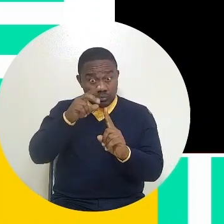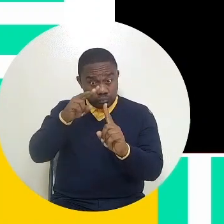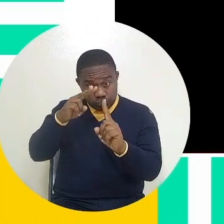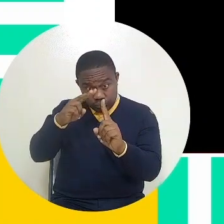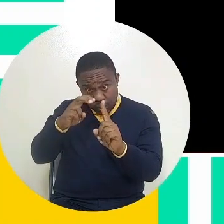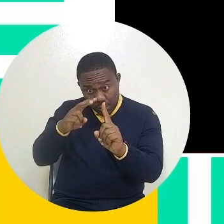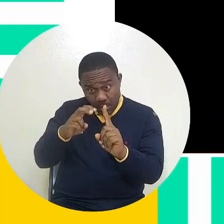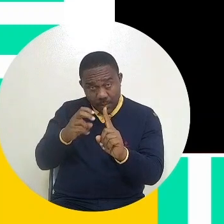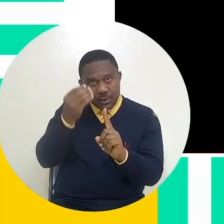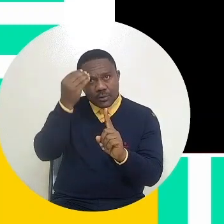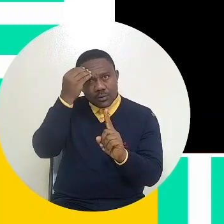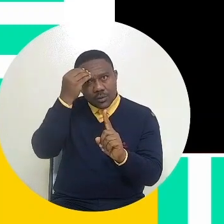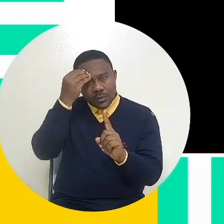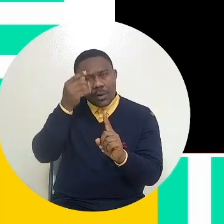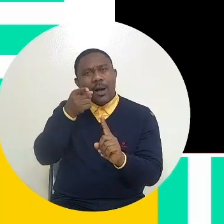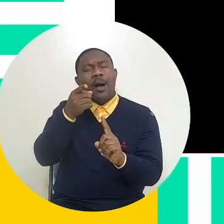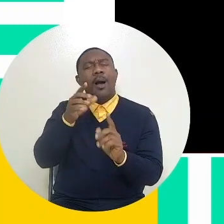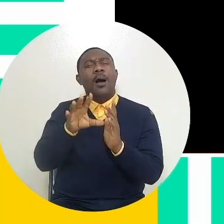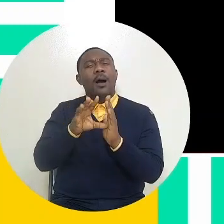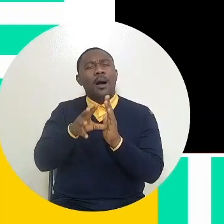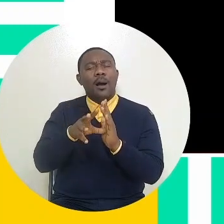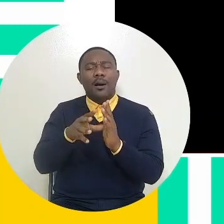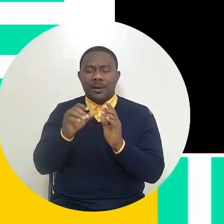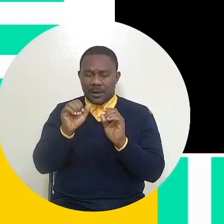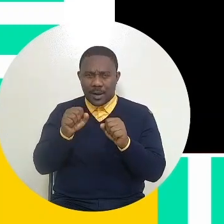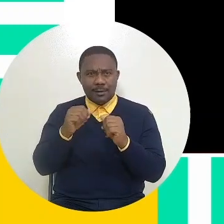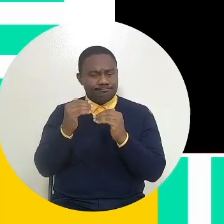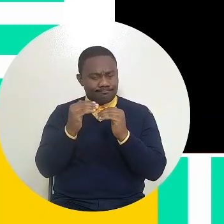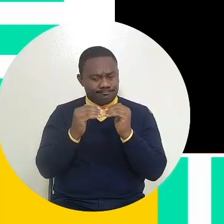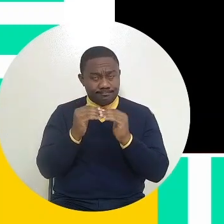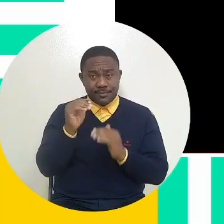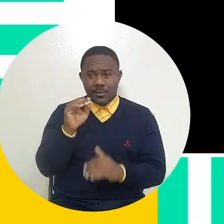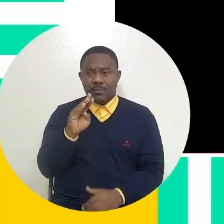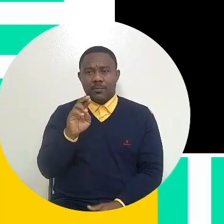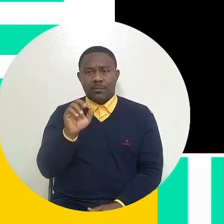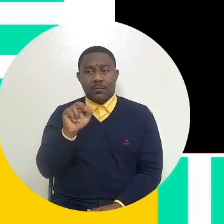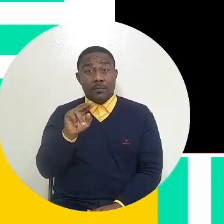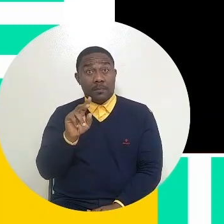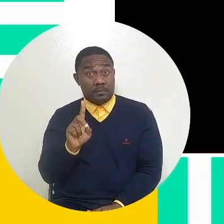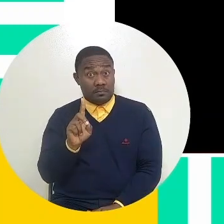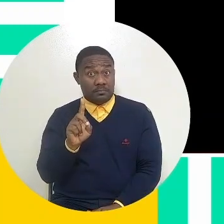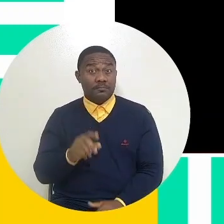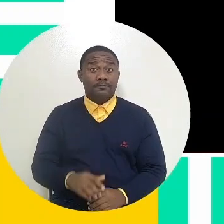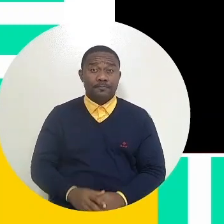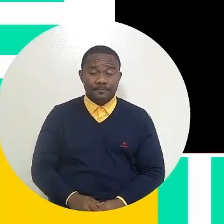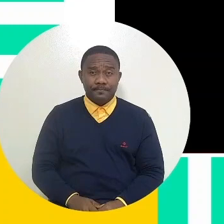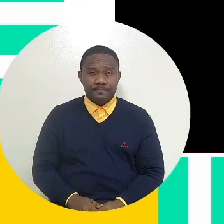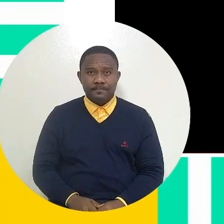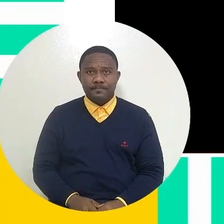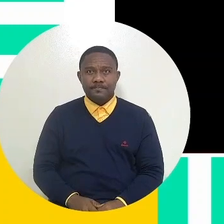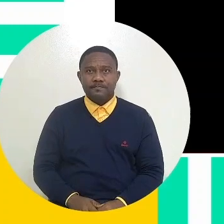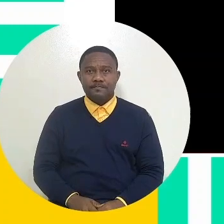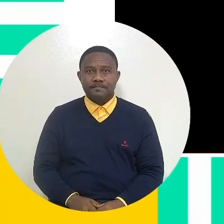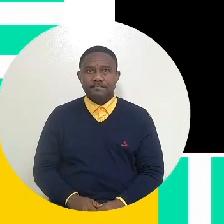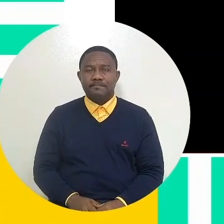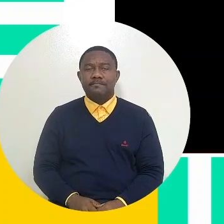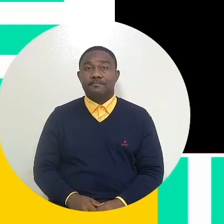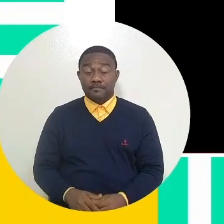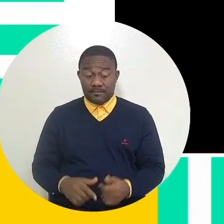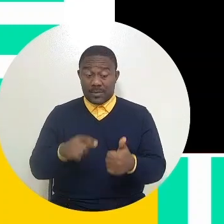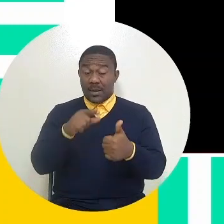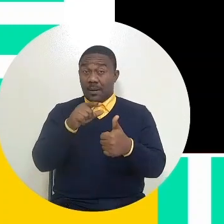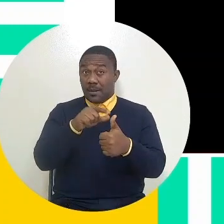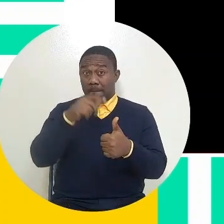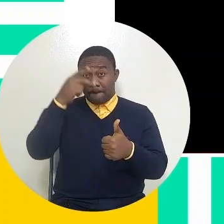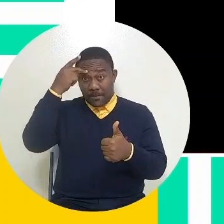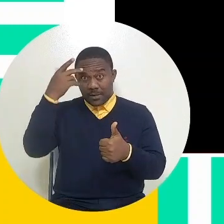to build a brand based on knowing who you are. That's when we're talking about self-discovery and all these processes. So the you in purpose is you. Have you